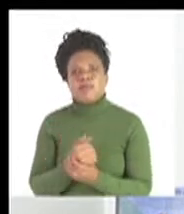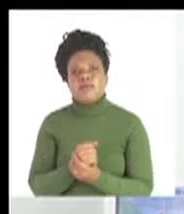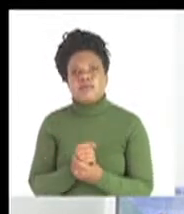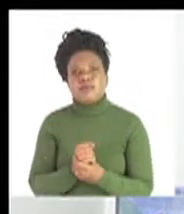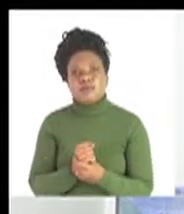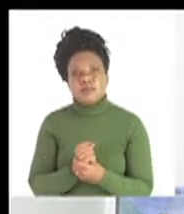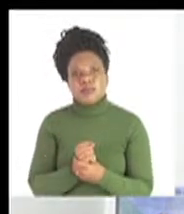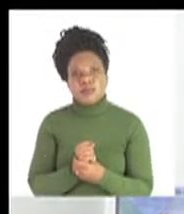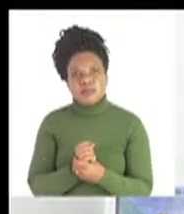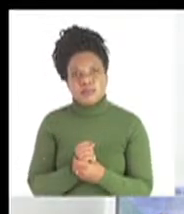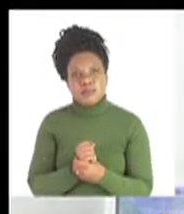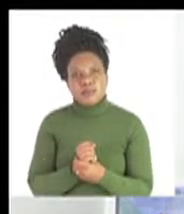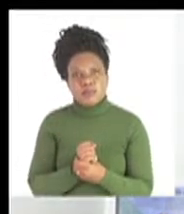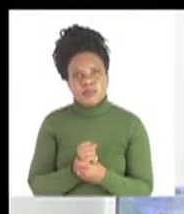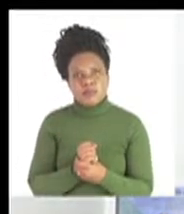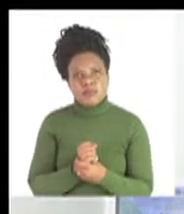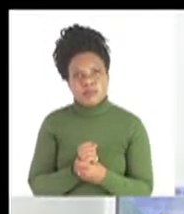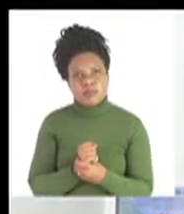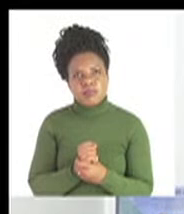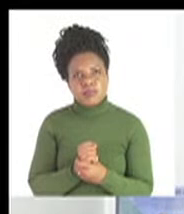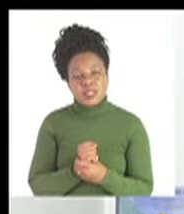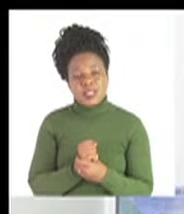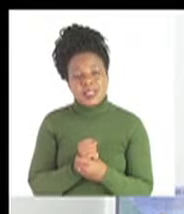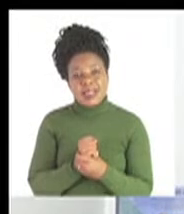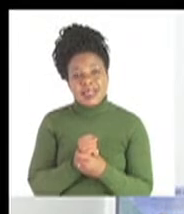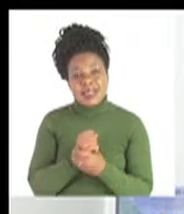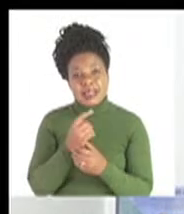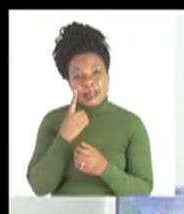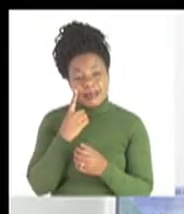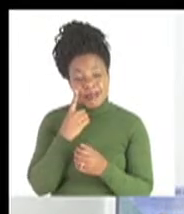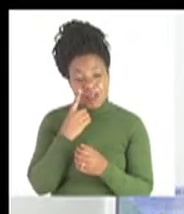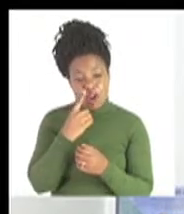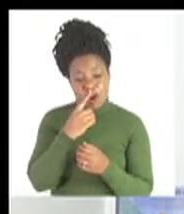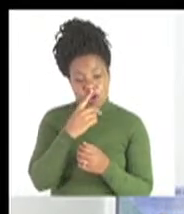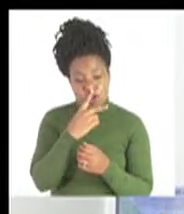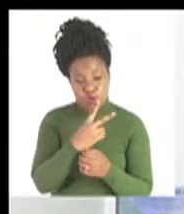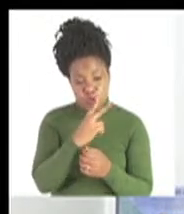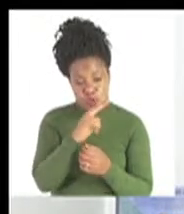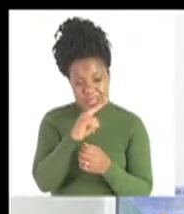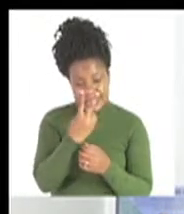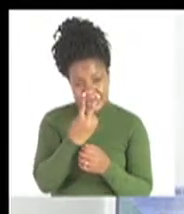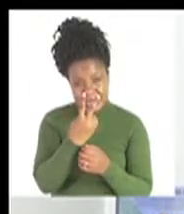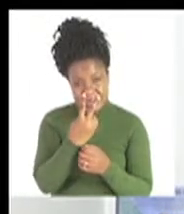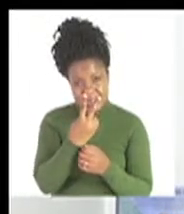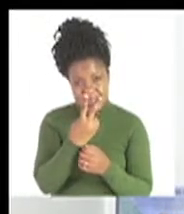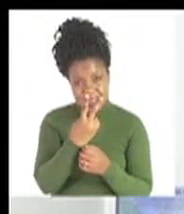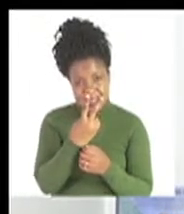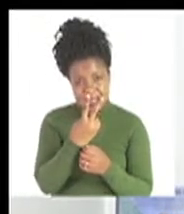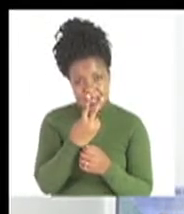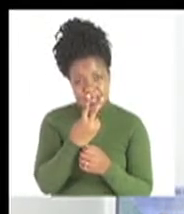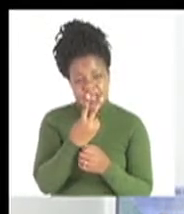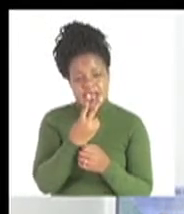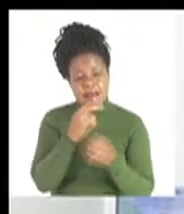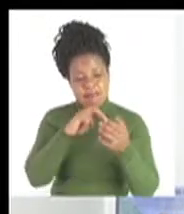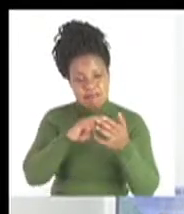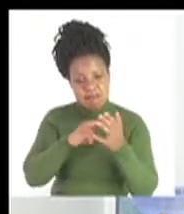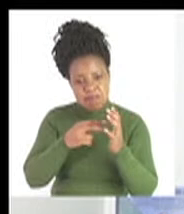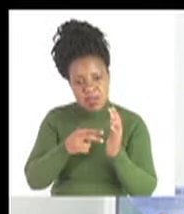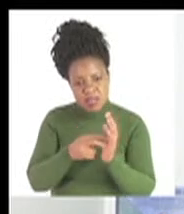4. So if you look at this 2, it means this number has to appear